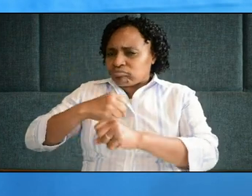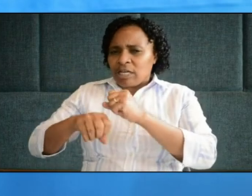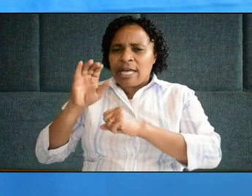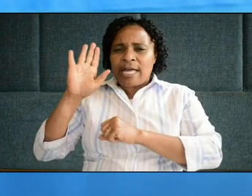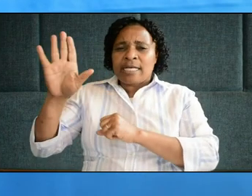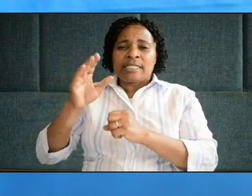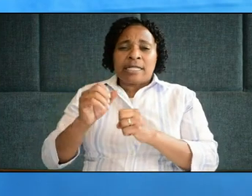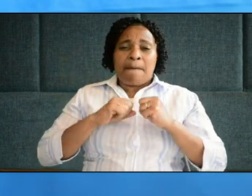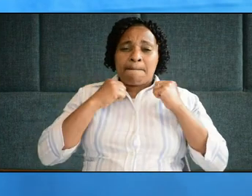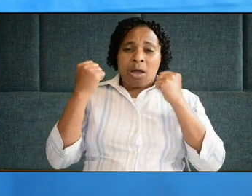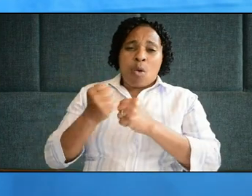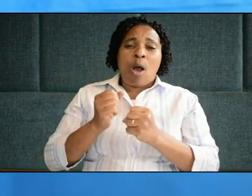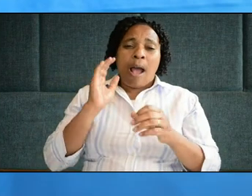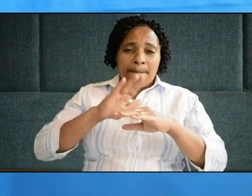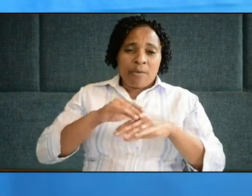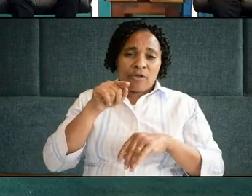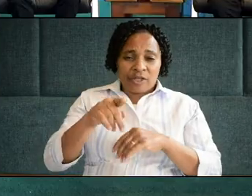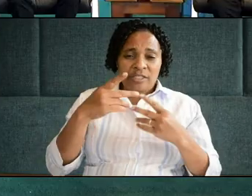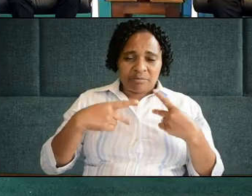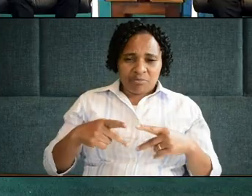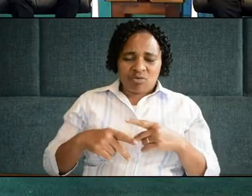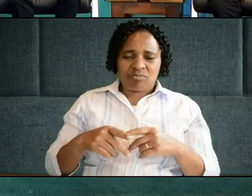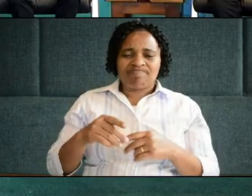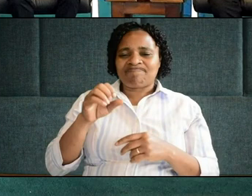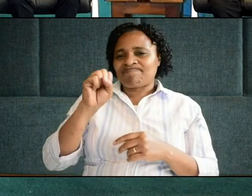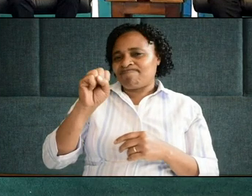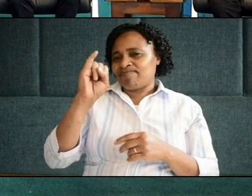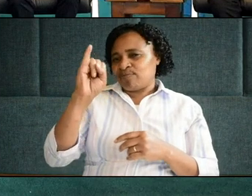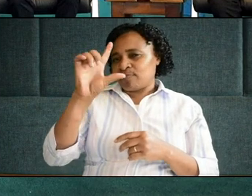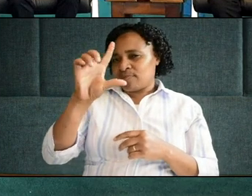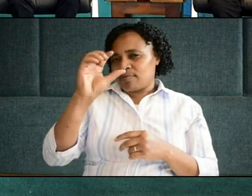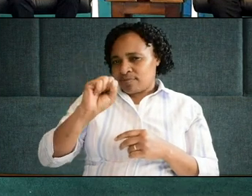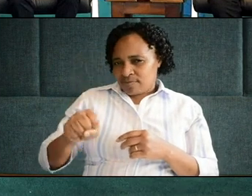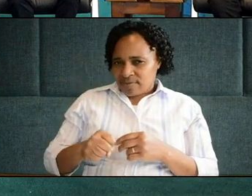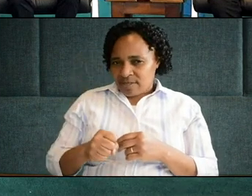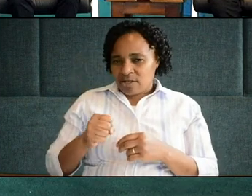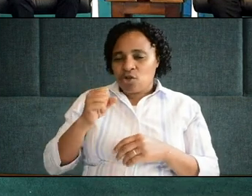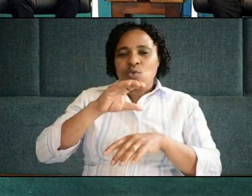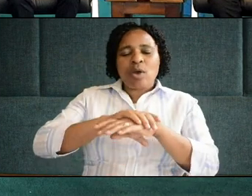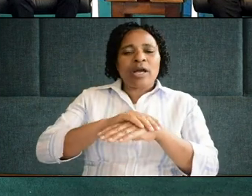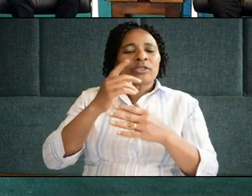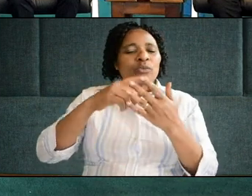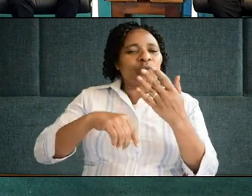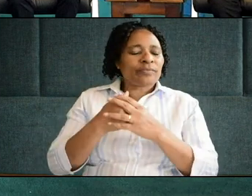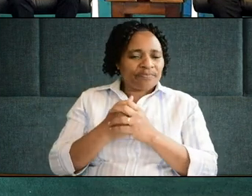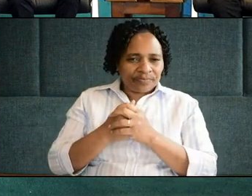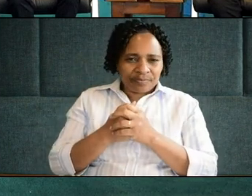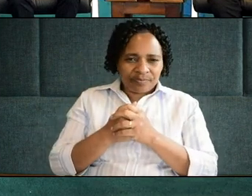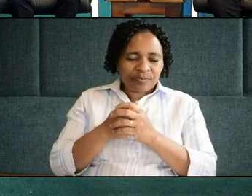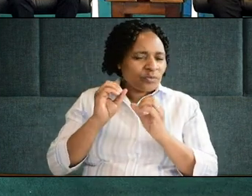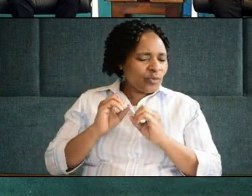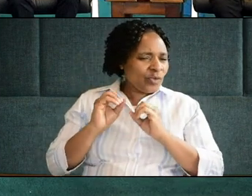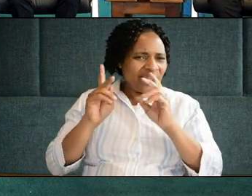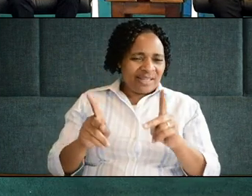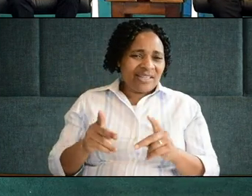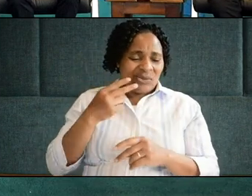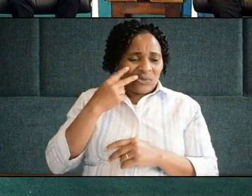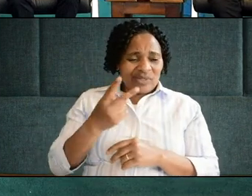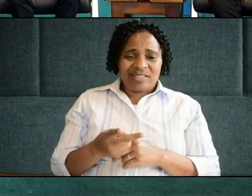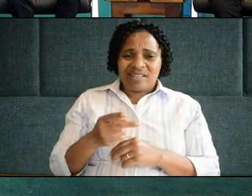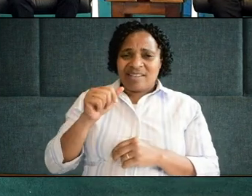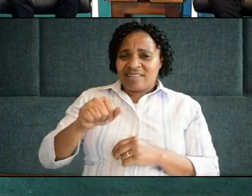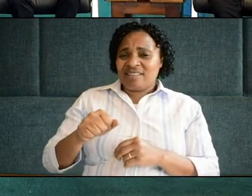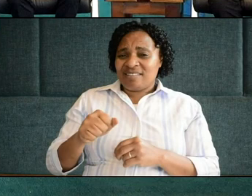power upon them. Silas, what do you get when you read that? Okay, we see in